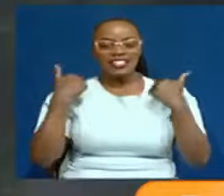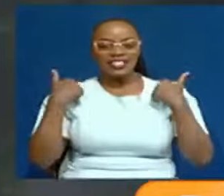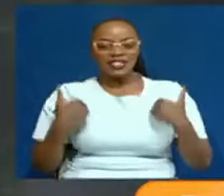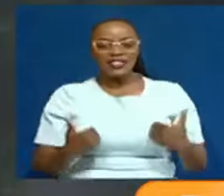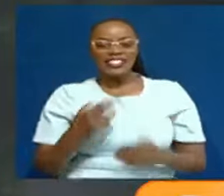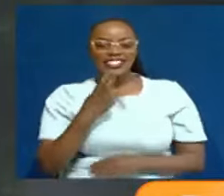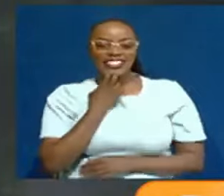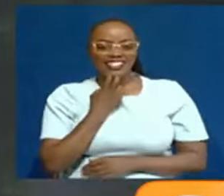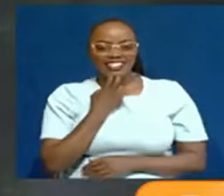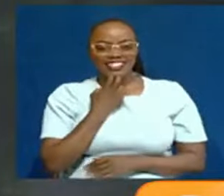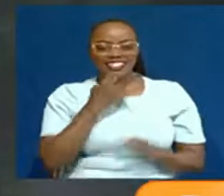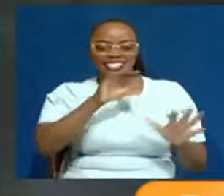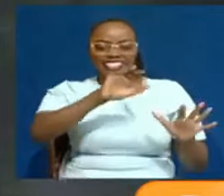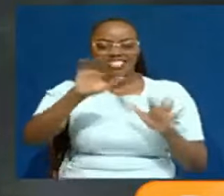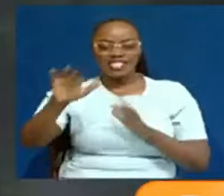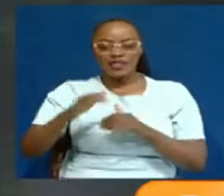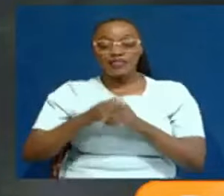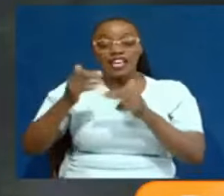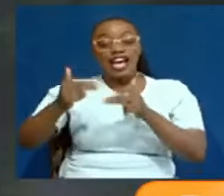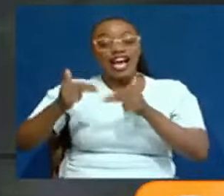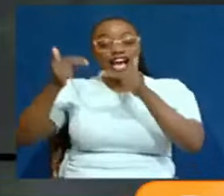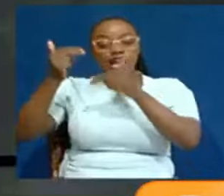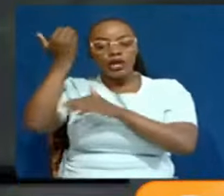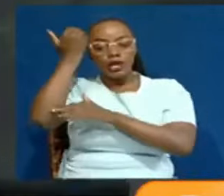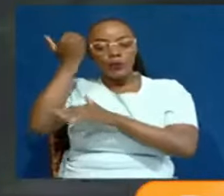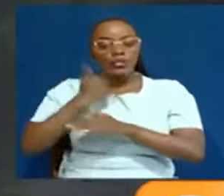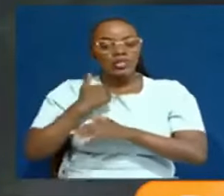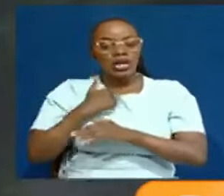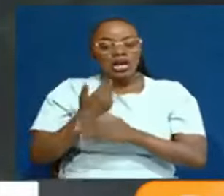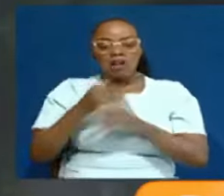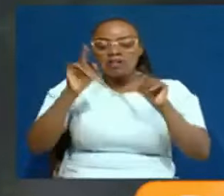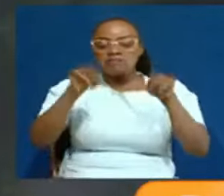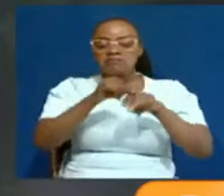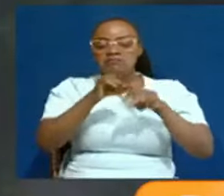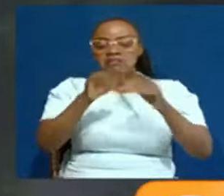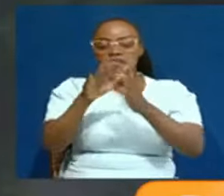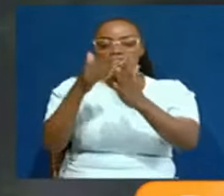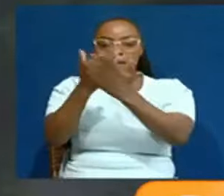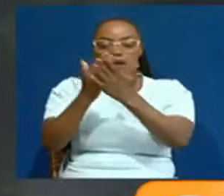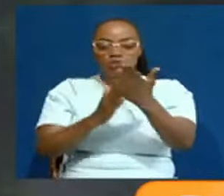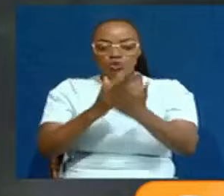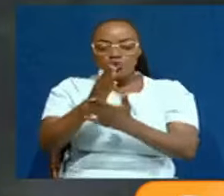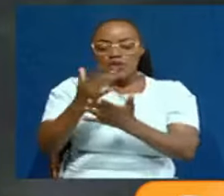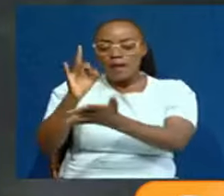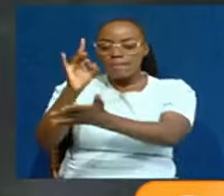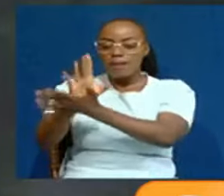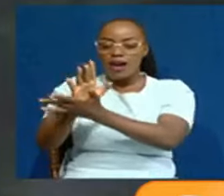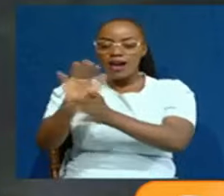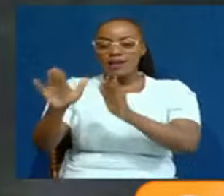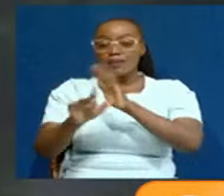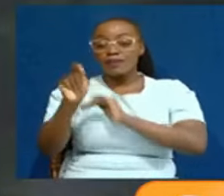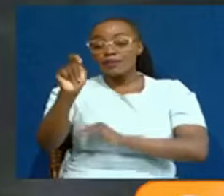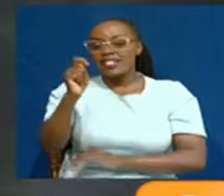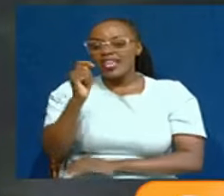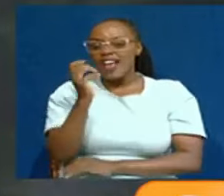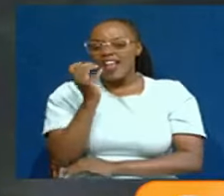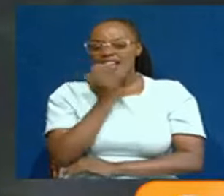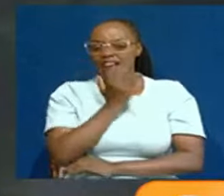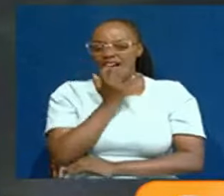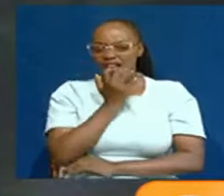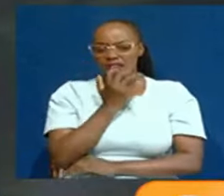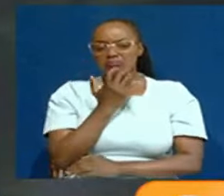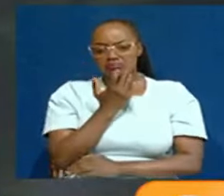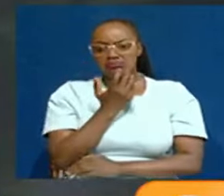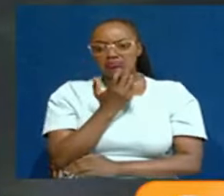Tonight is Njoki Shege. Now, the High Court has dismissed an application by impeached Deputy President Rigathi